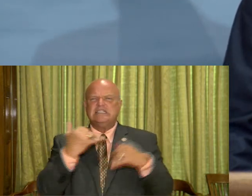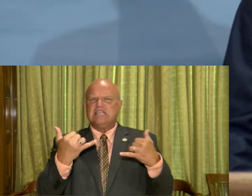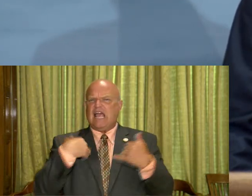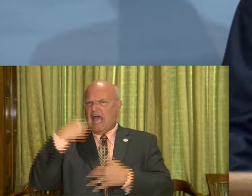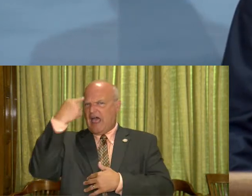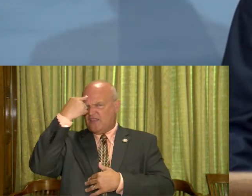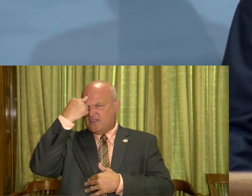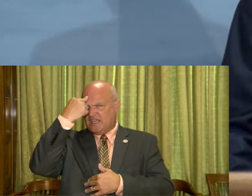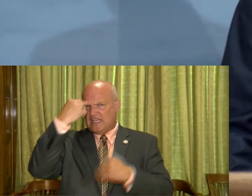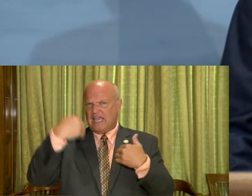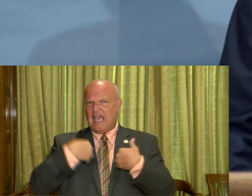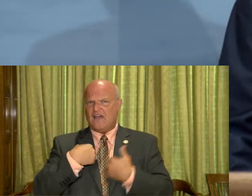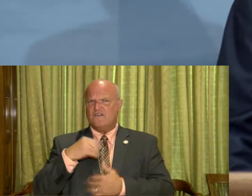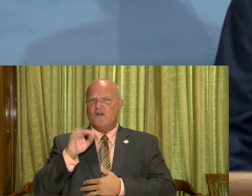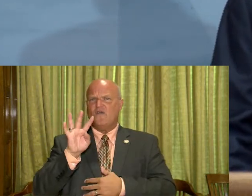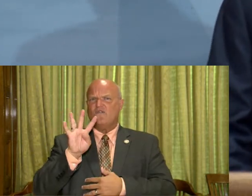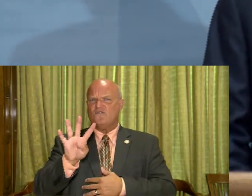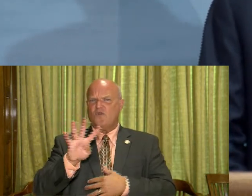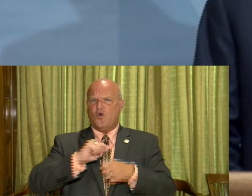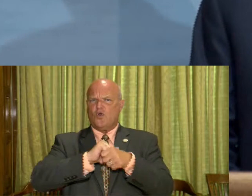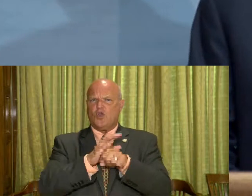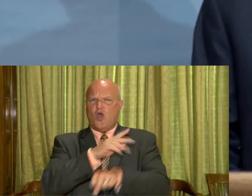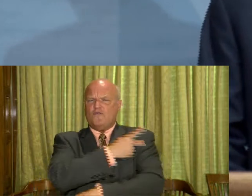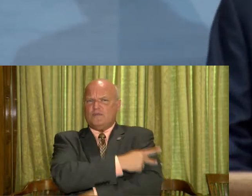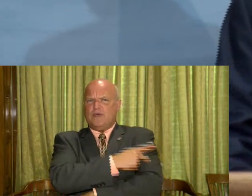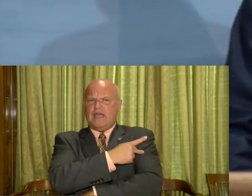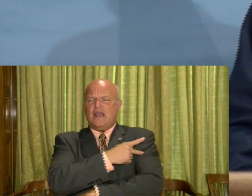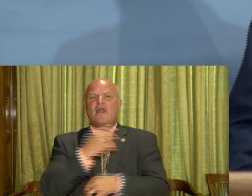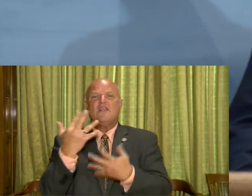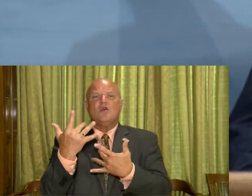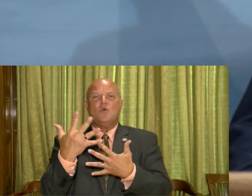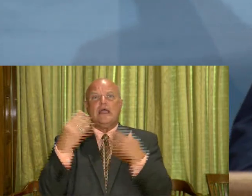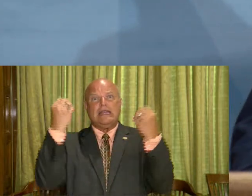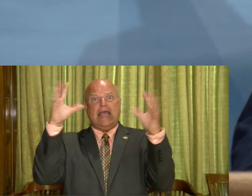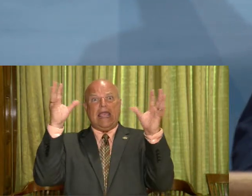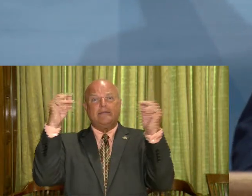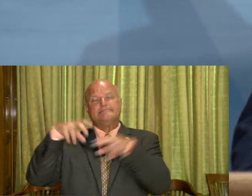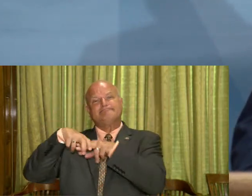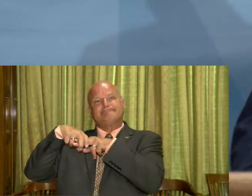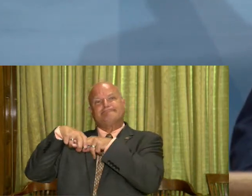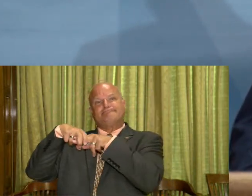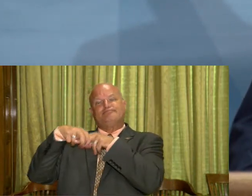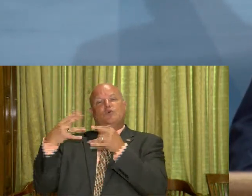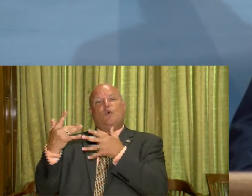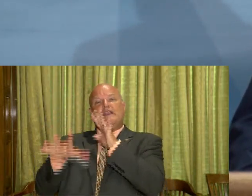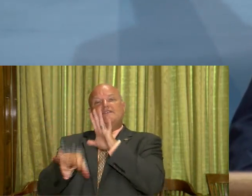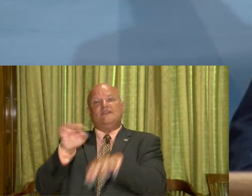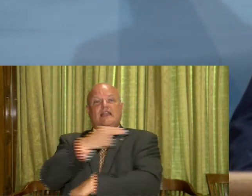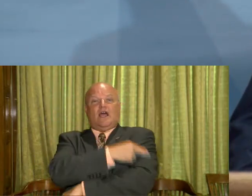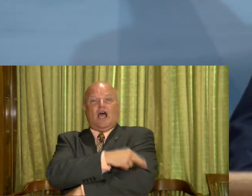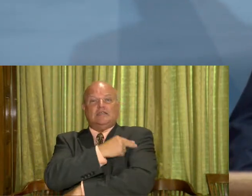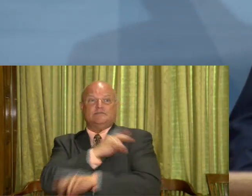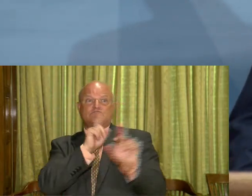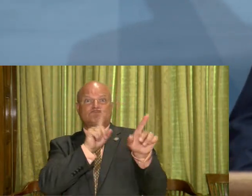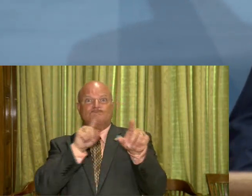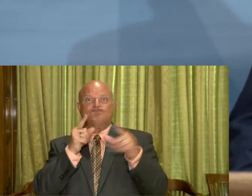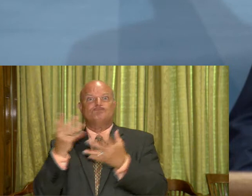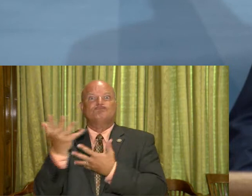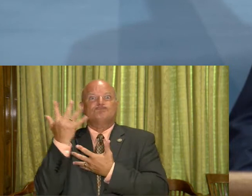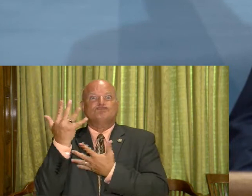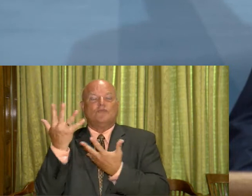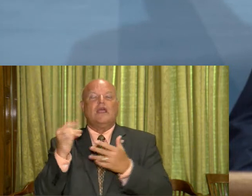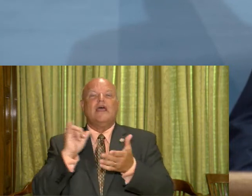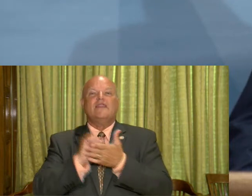I believe it is 4 COVID patients that are waiting in ambulances to be able to find a hospital to go to,